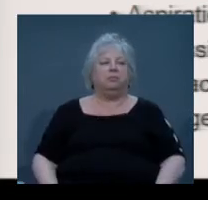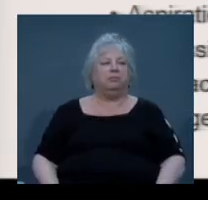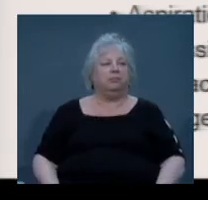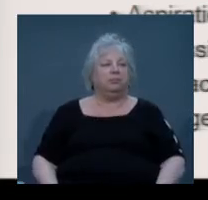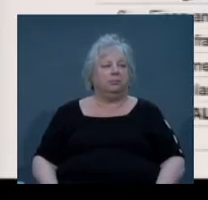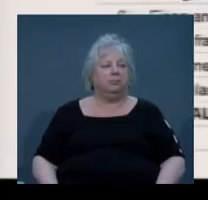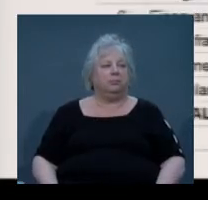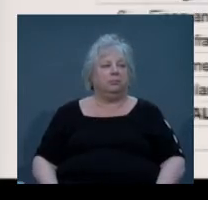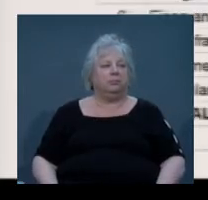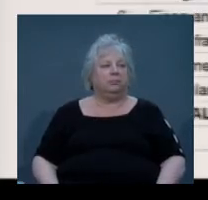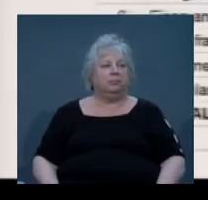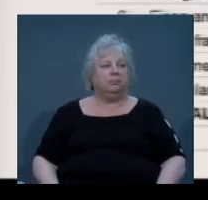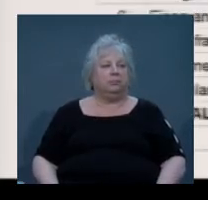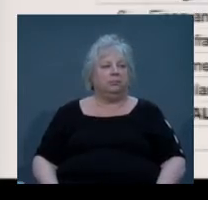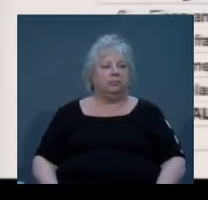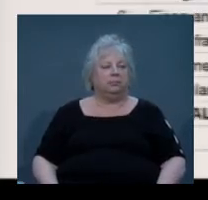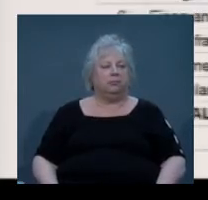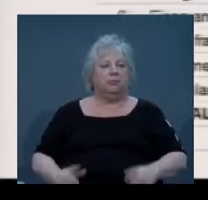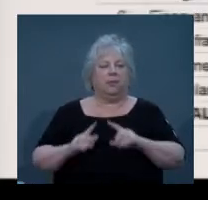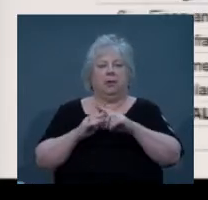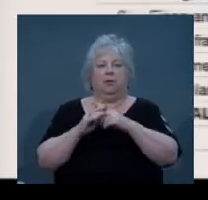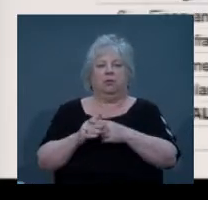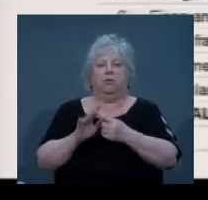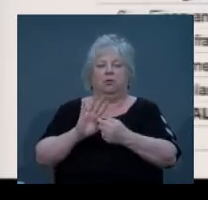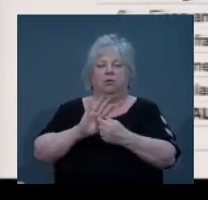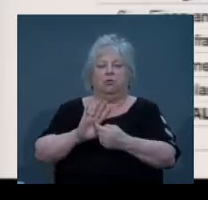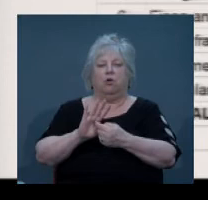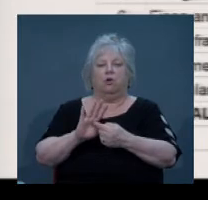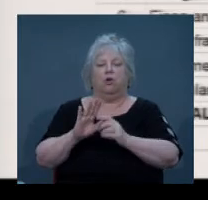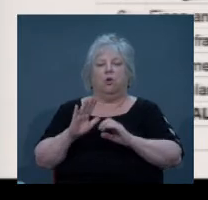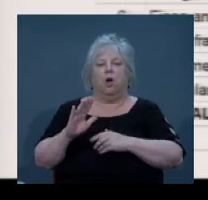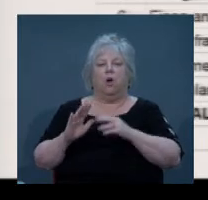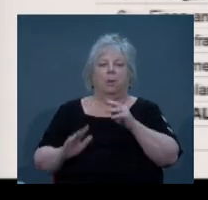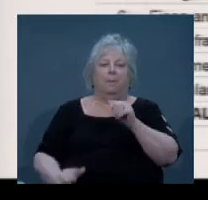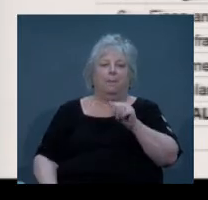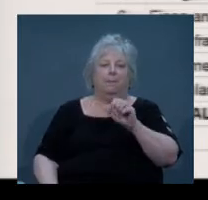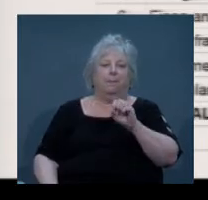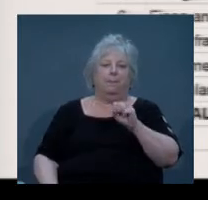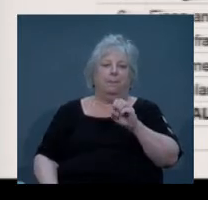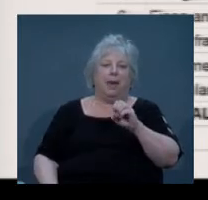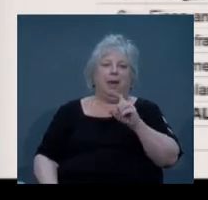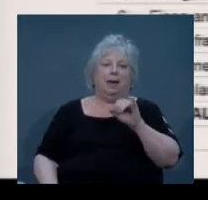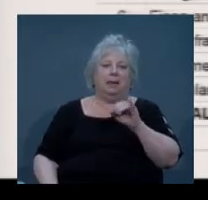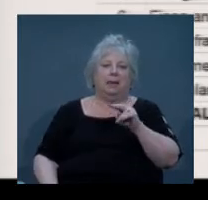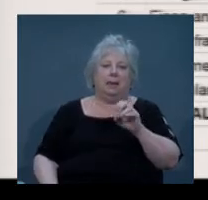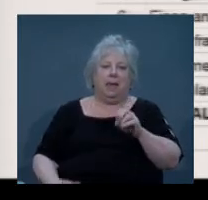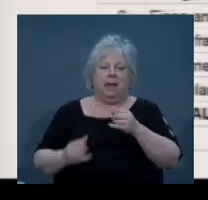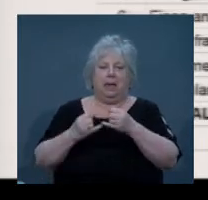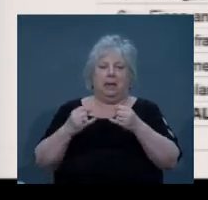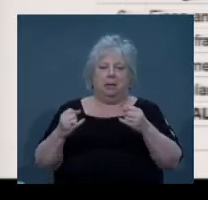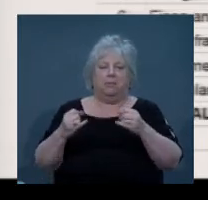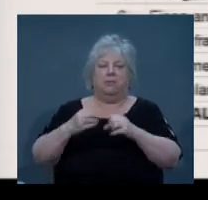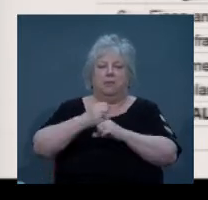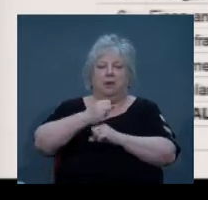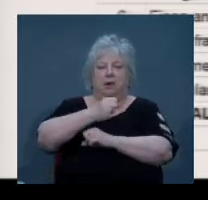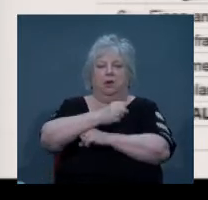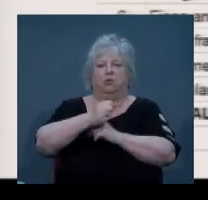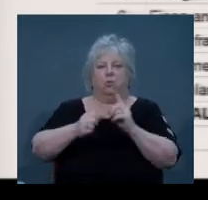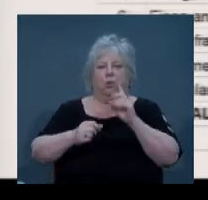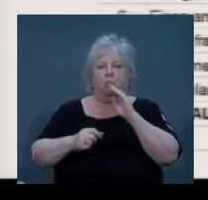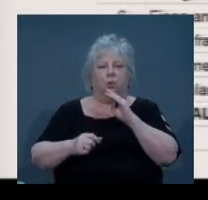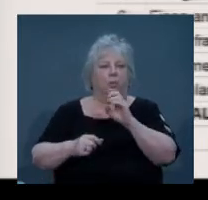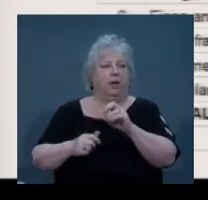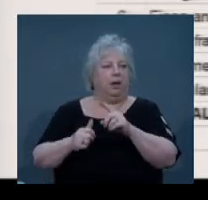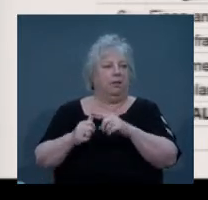On the next slide, I'm going to begin to kind of show you where our baseline for the 2020 budget will be. So